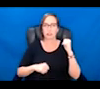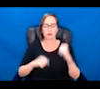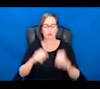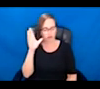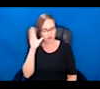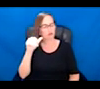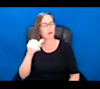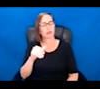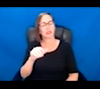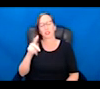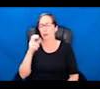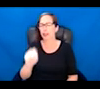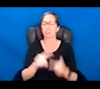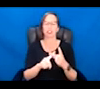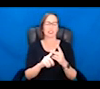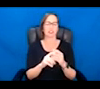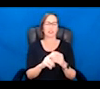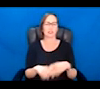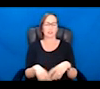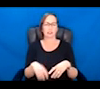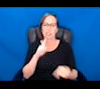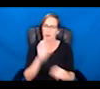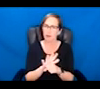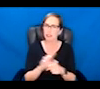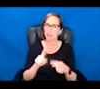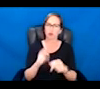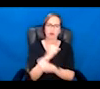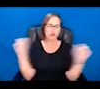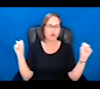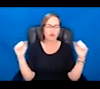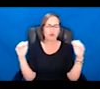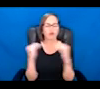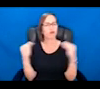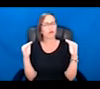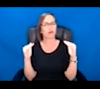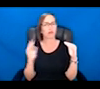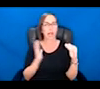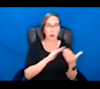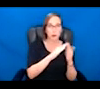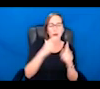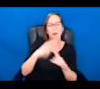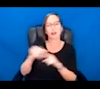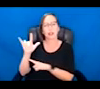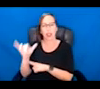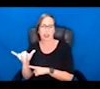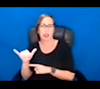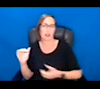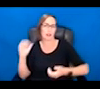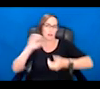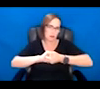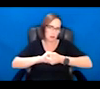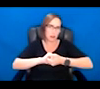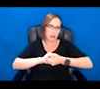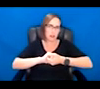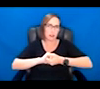the passion and the commitment to liberation that our communities and allies are now pulling around